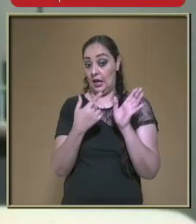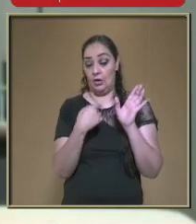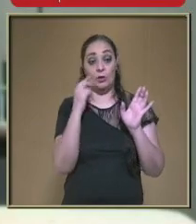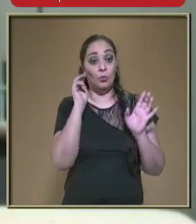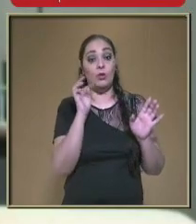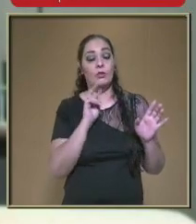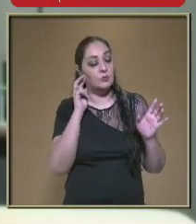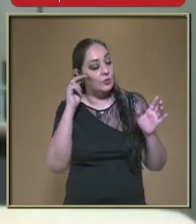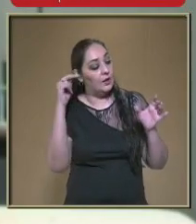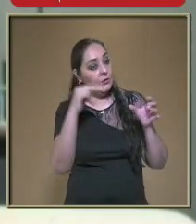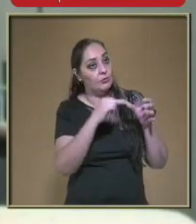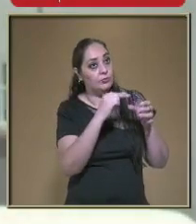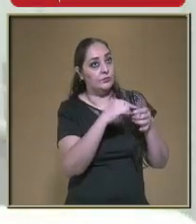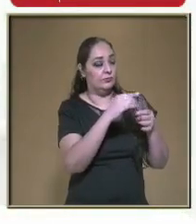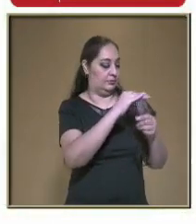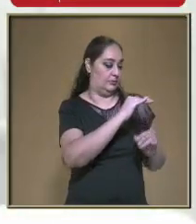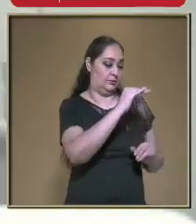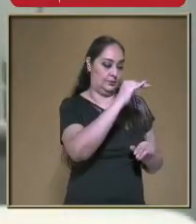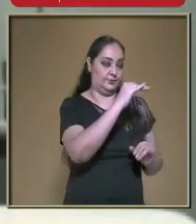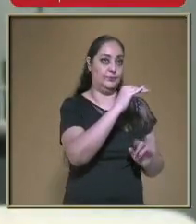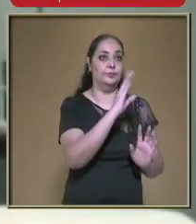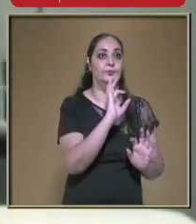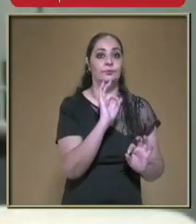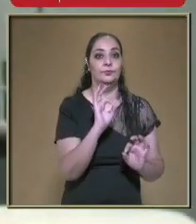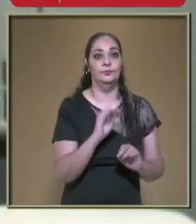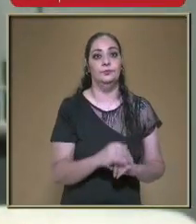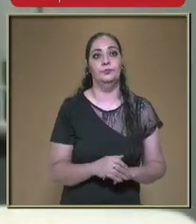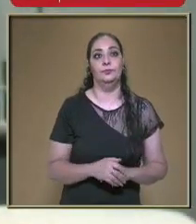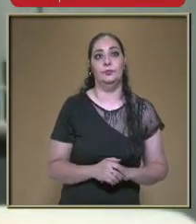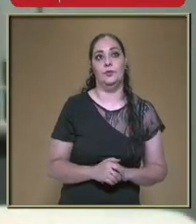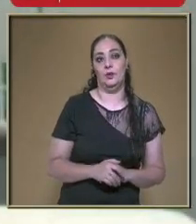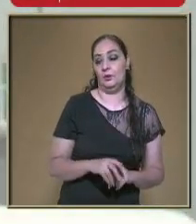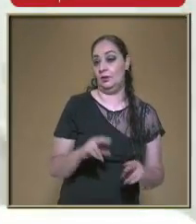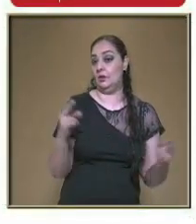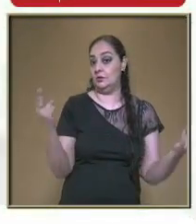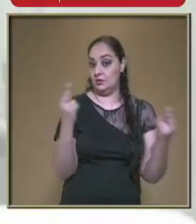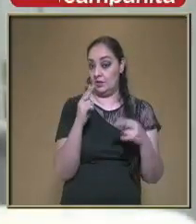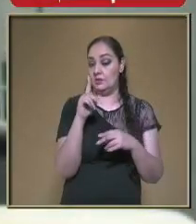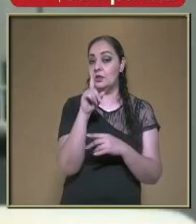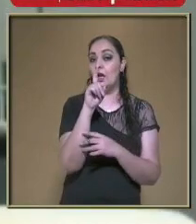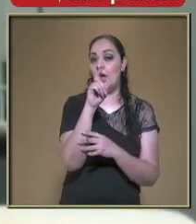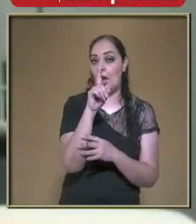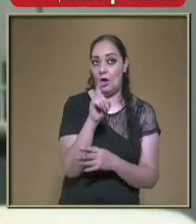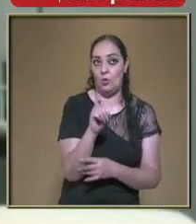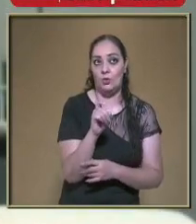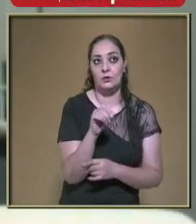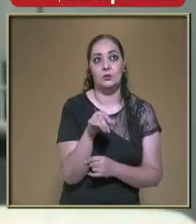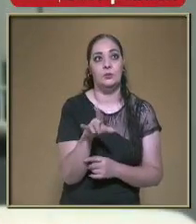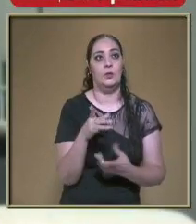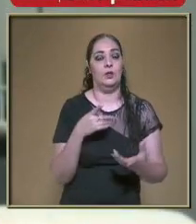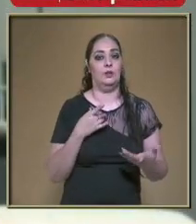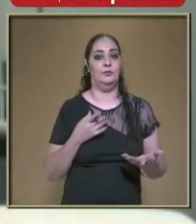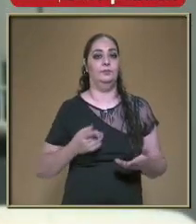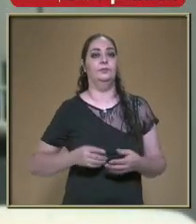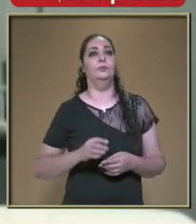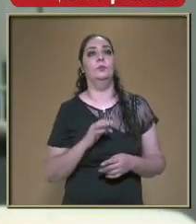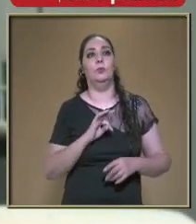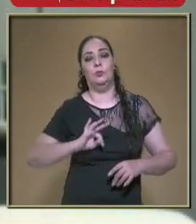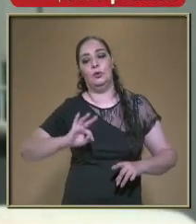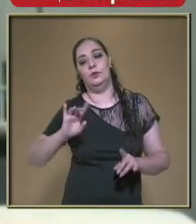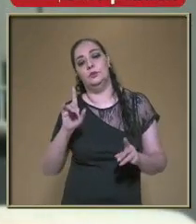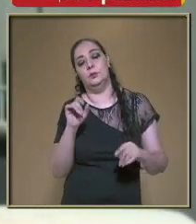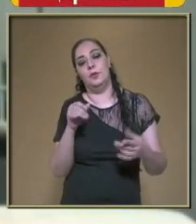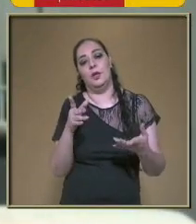a travel size shampoo bottle. And you're gonna need some water. Here's how you make